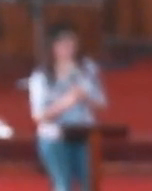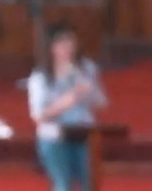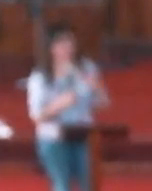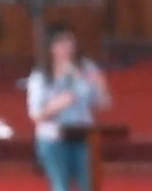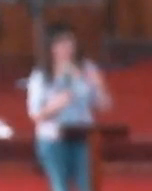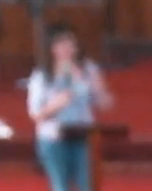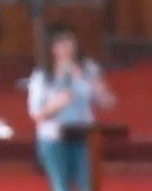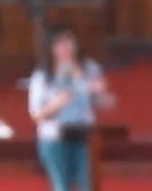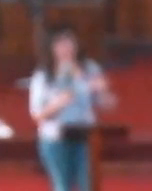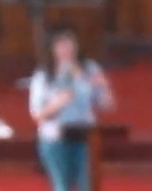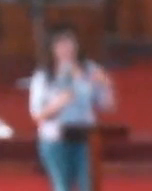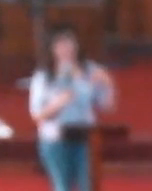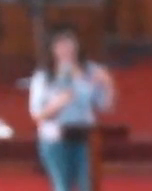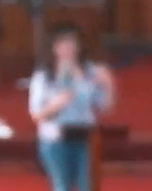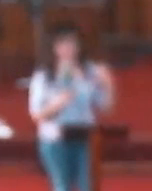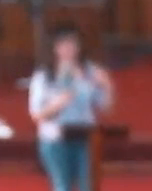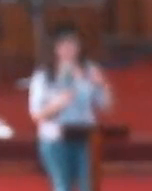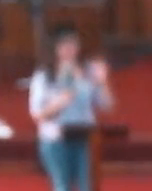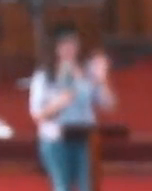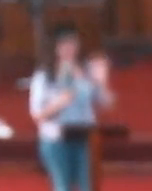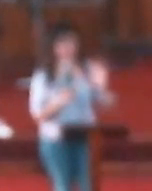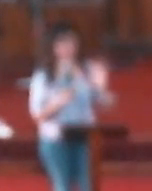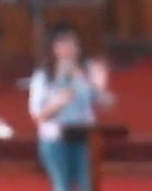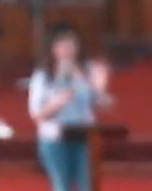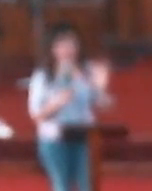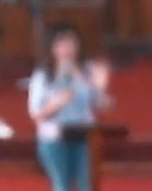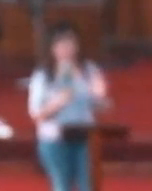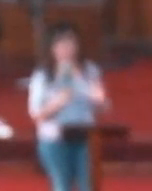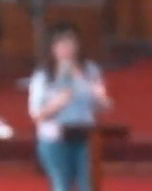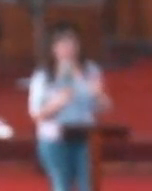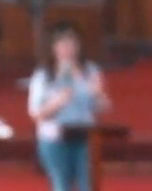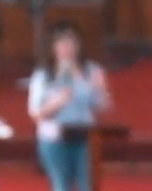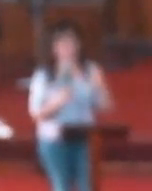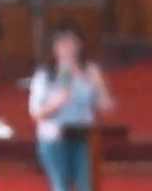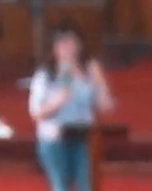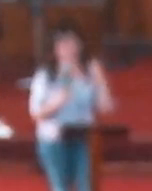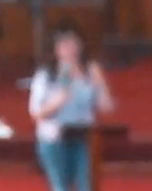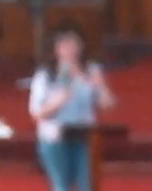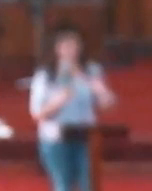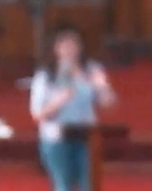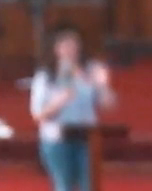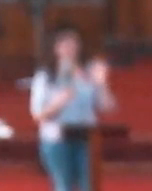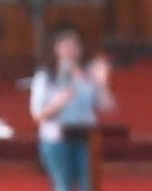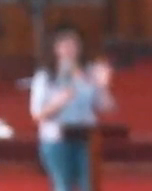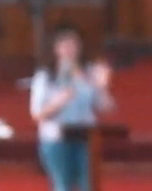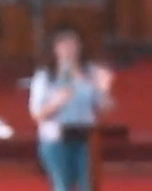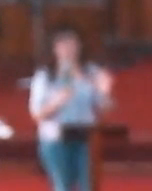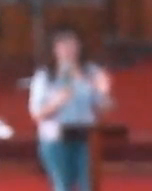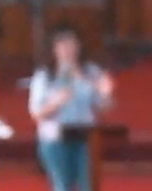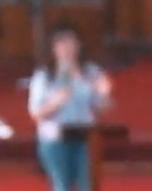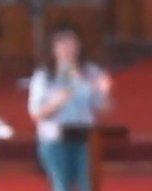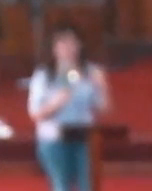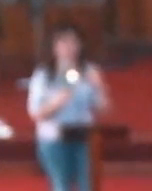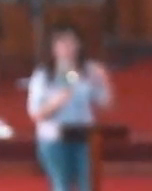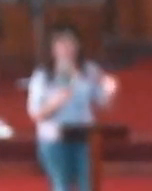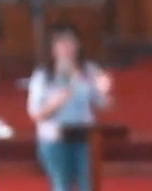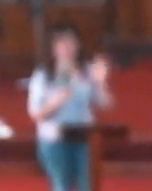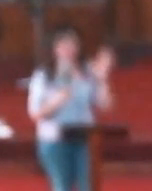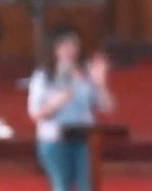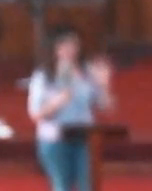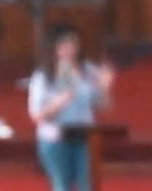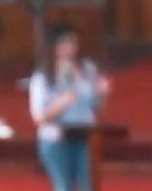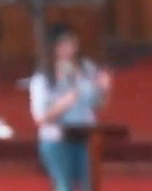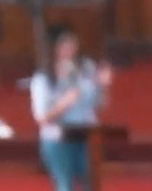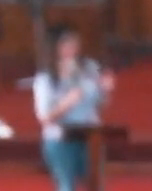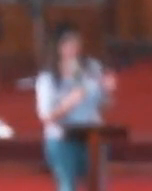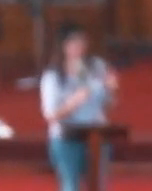Yeah, a lot of people use this passage and they use an example of the widow, just like she gave the last of her oil and flour, you do the same and